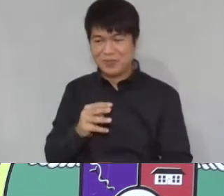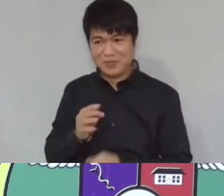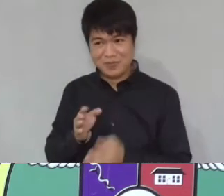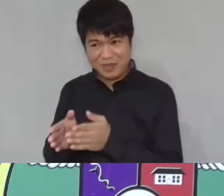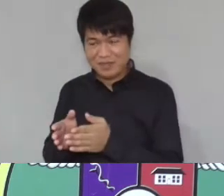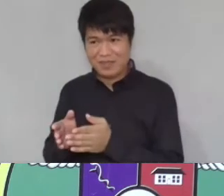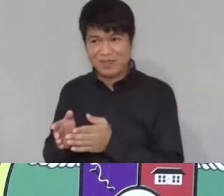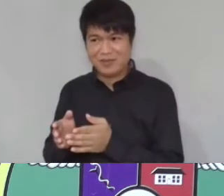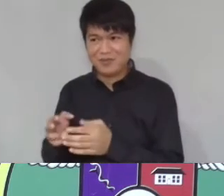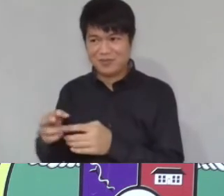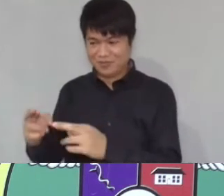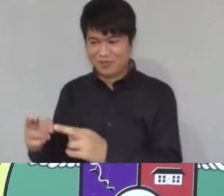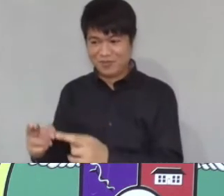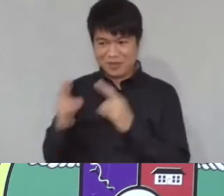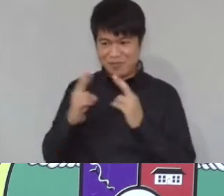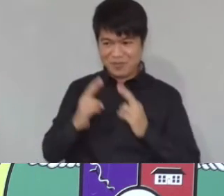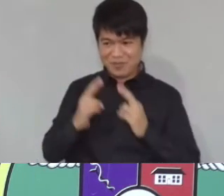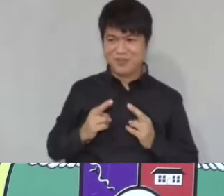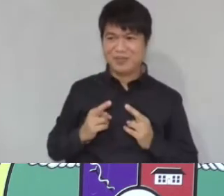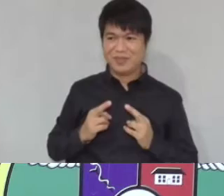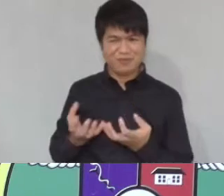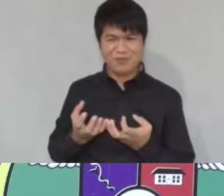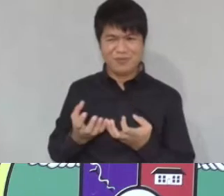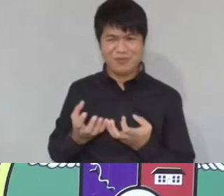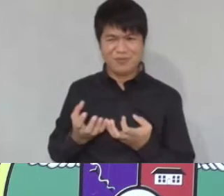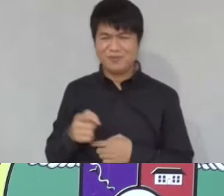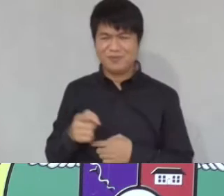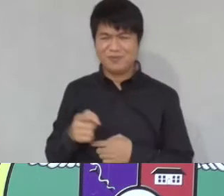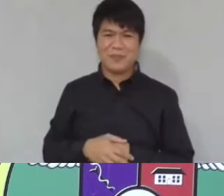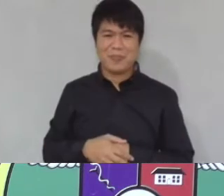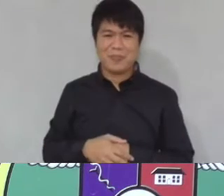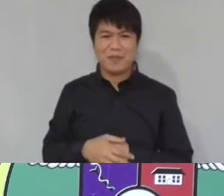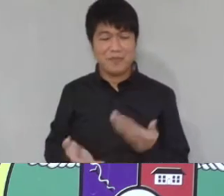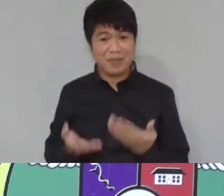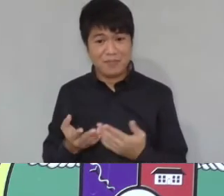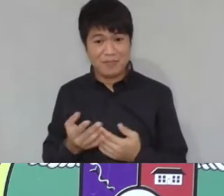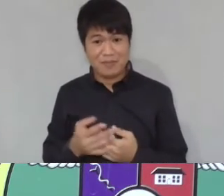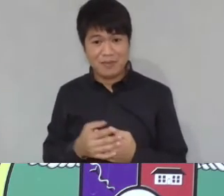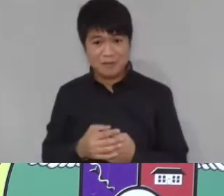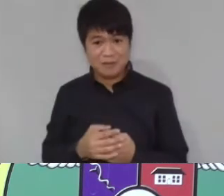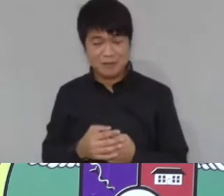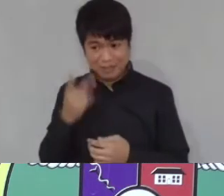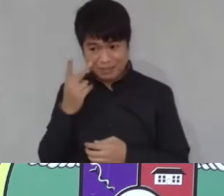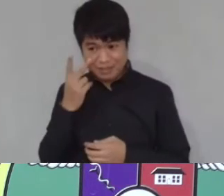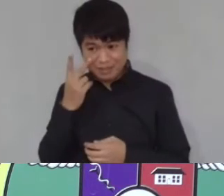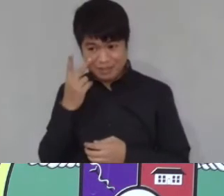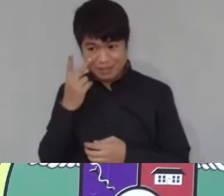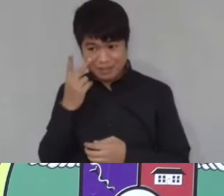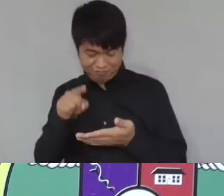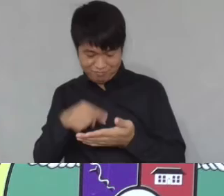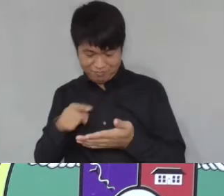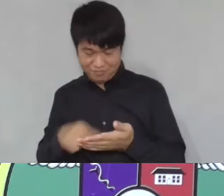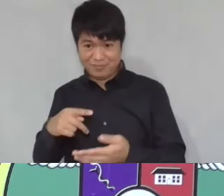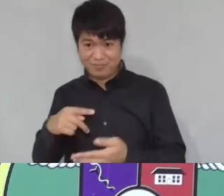our recommendations. I also want to, maybe we can look into the poll.